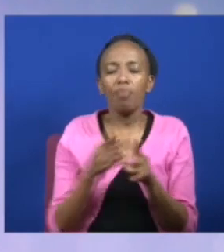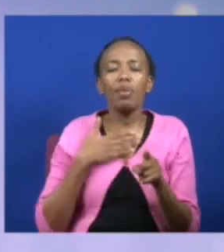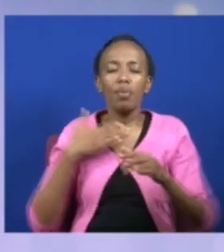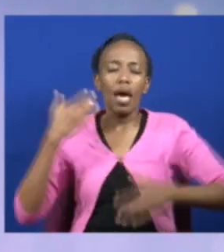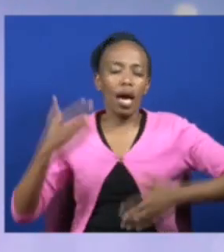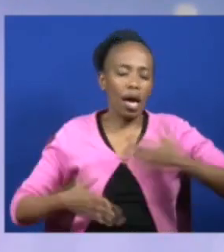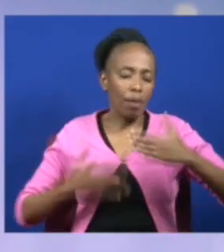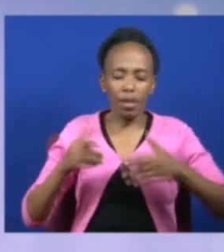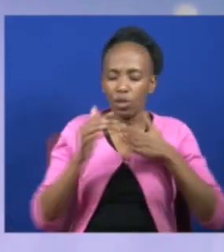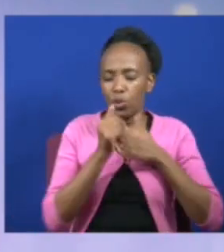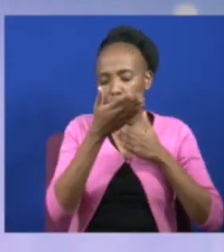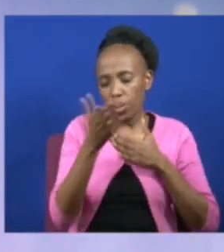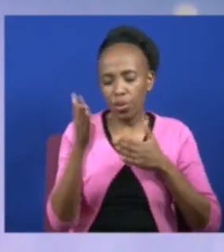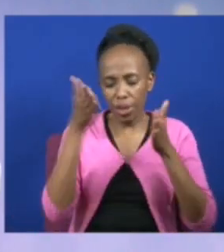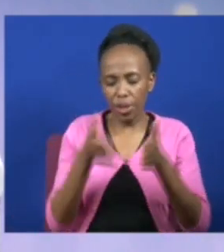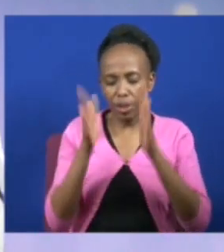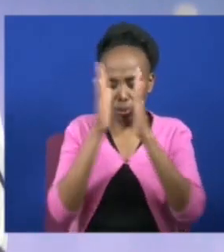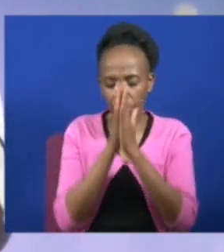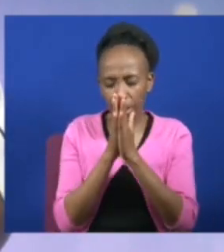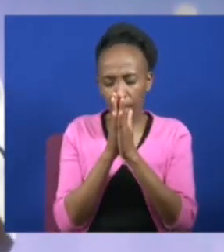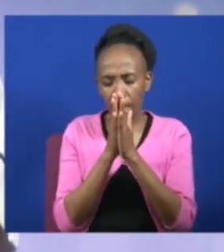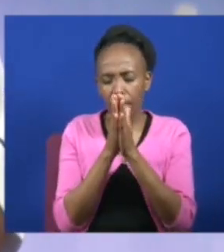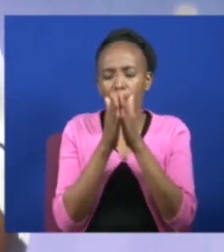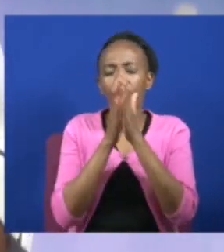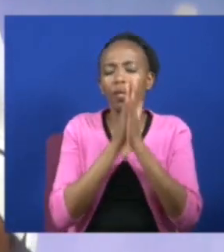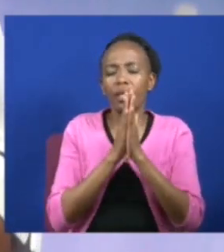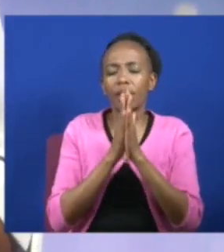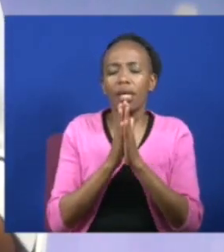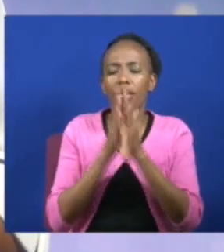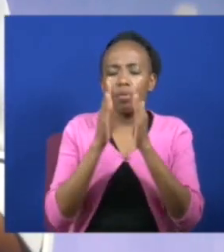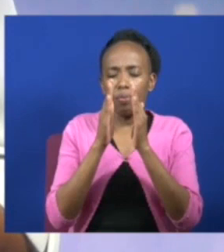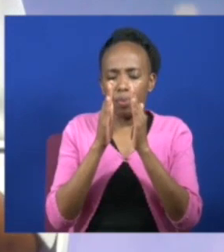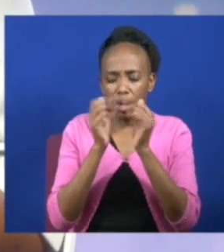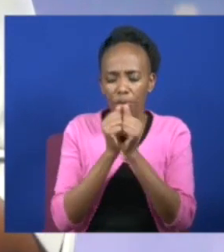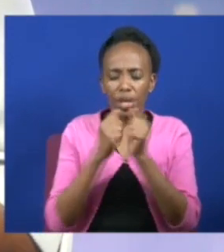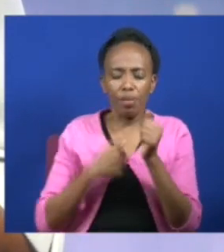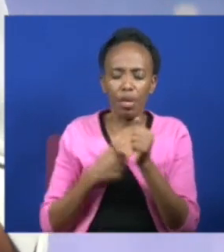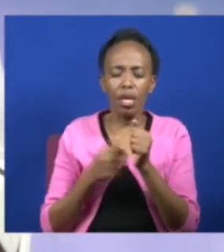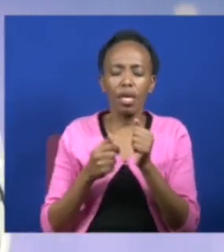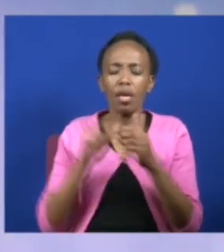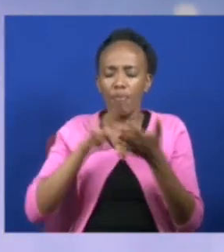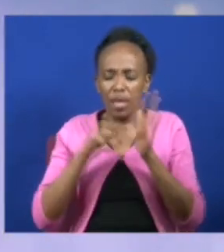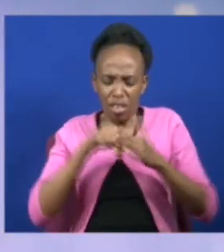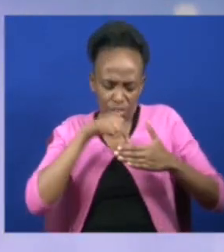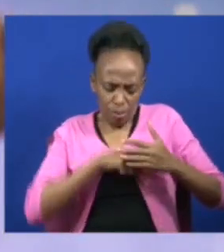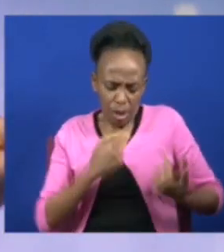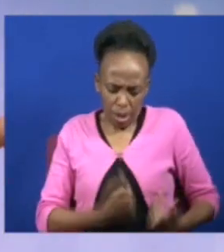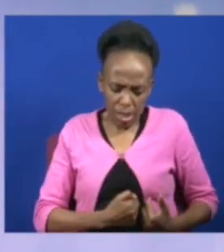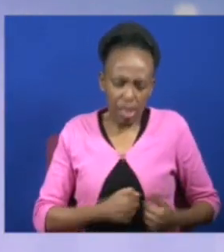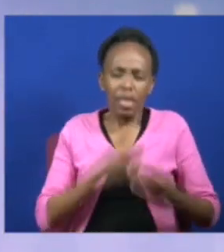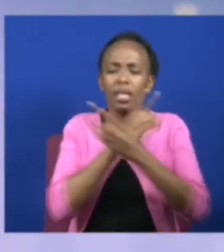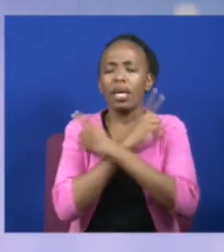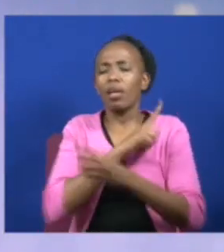so delighted to lead you in this prayer. Please pray after me, meaning it from the bottom of your heart. Dear